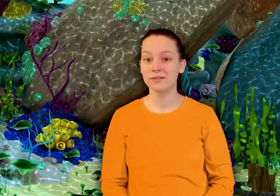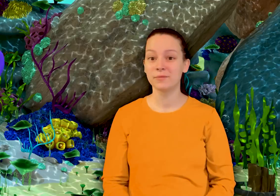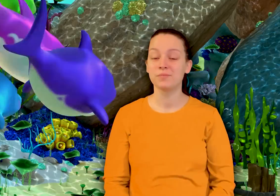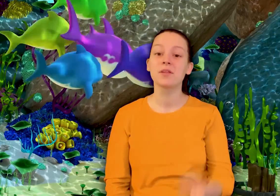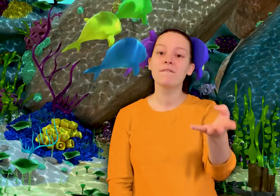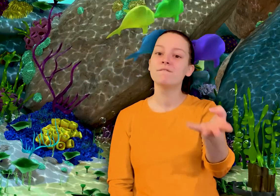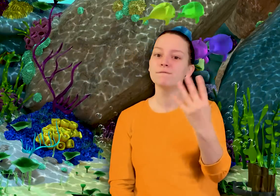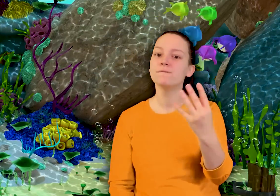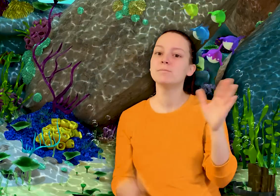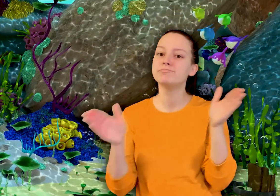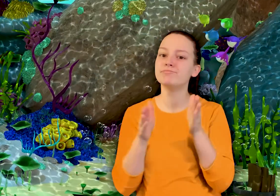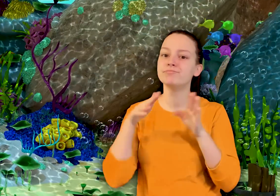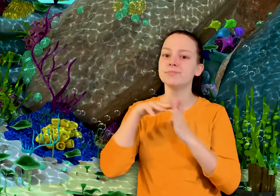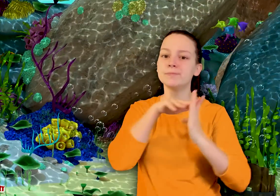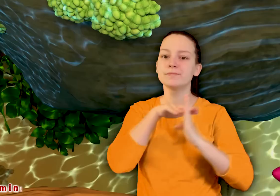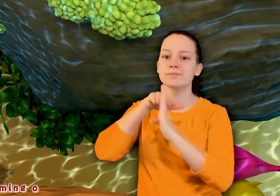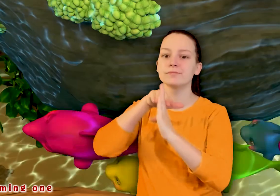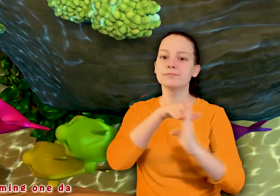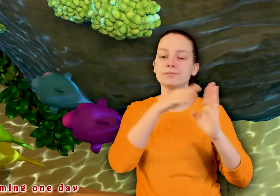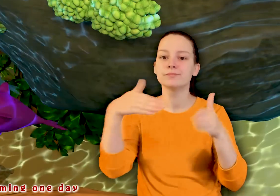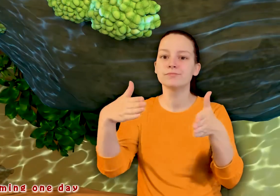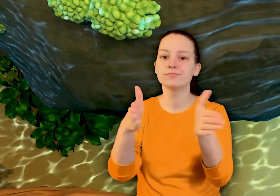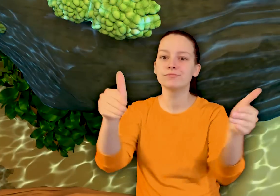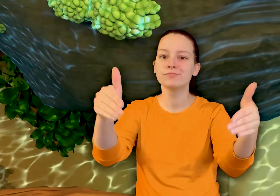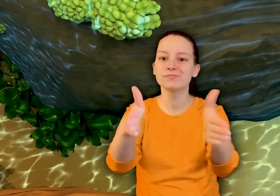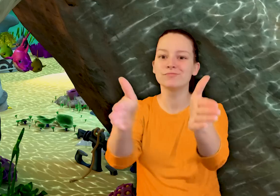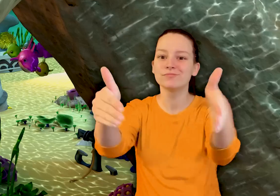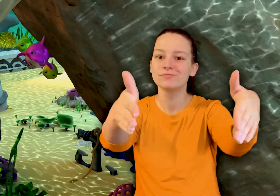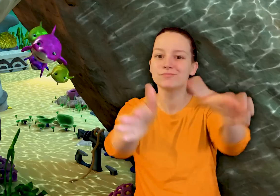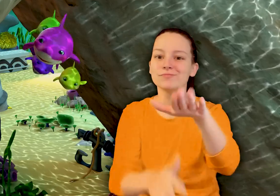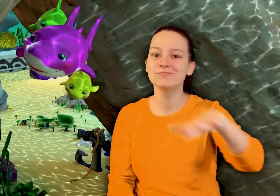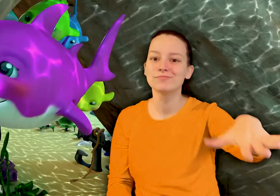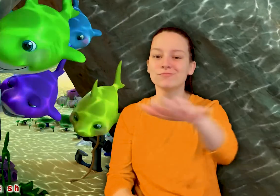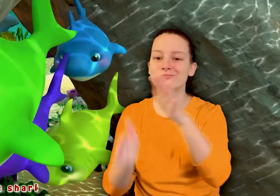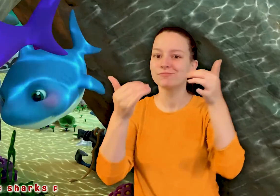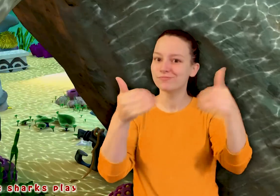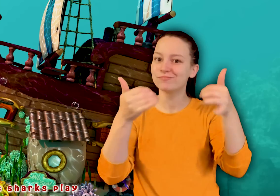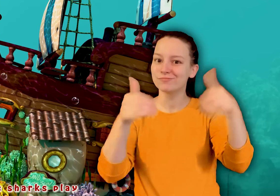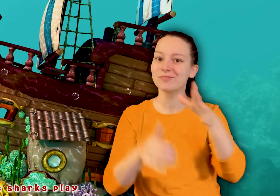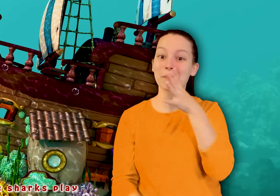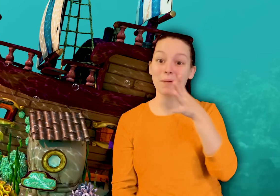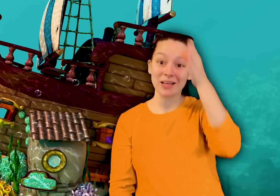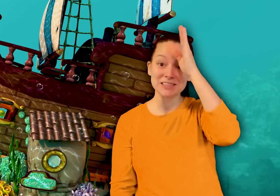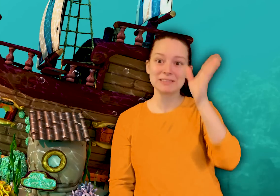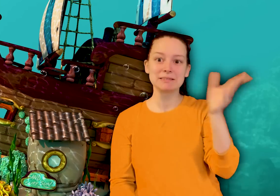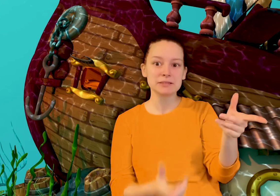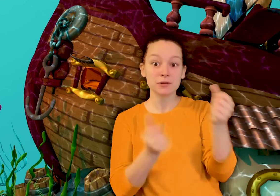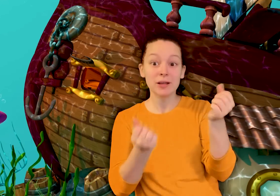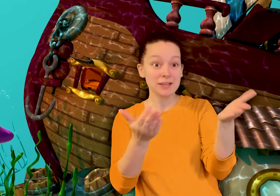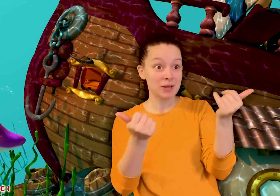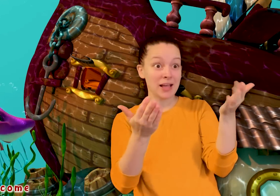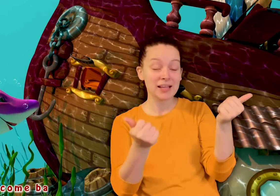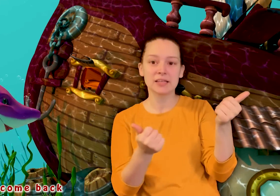back four little sharks went swimming one day down in the bay where all the Sharks play mommy shark